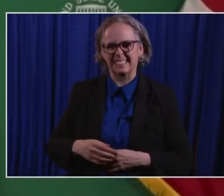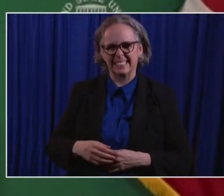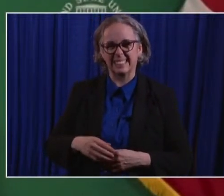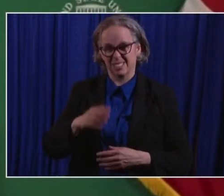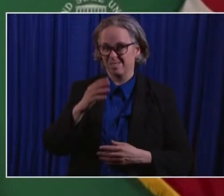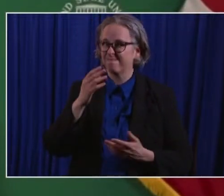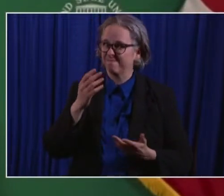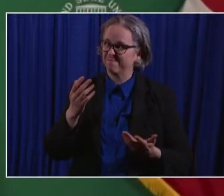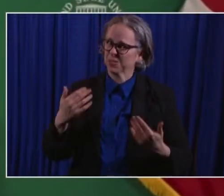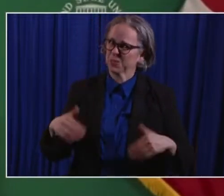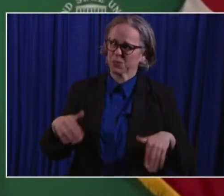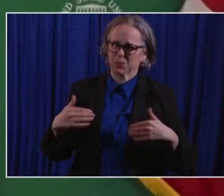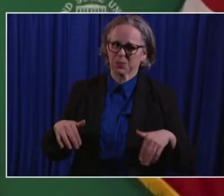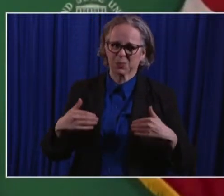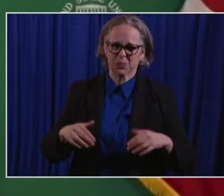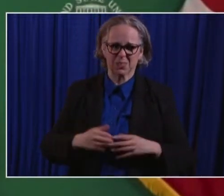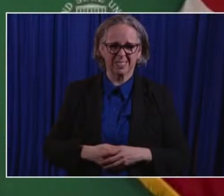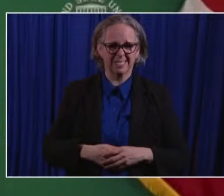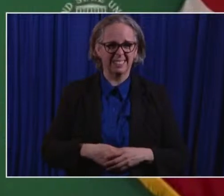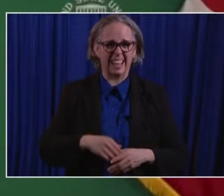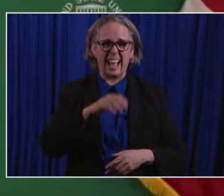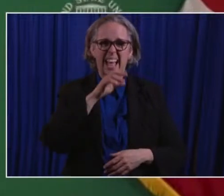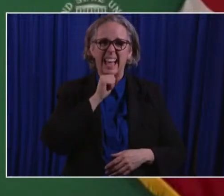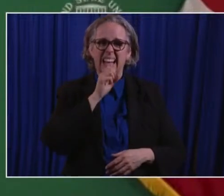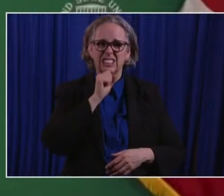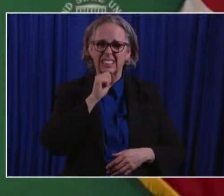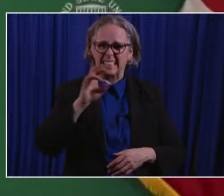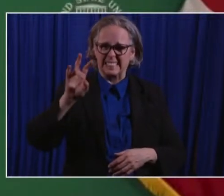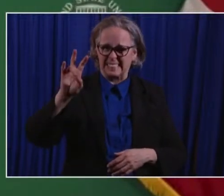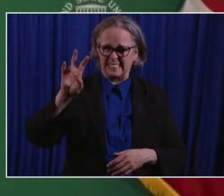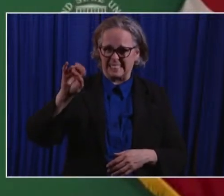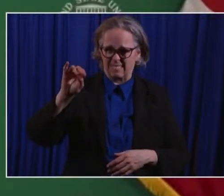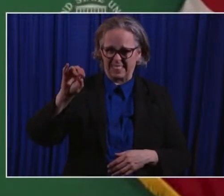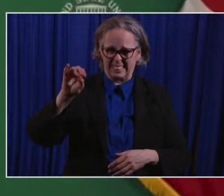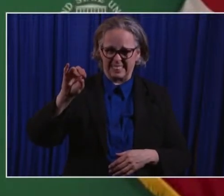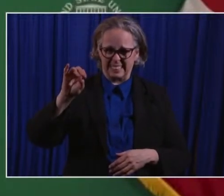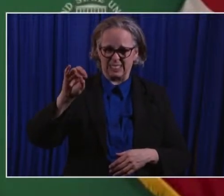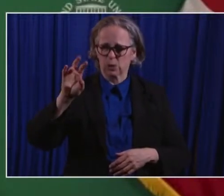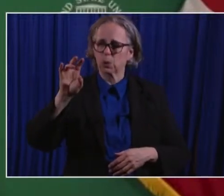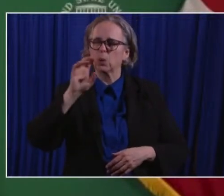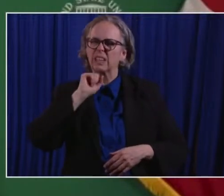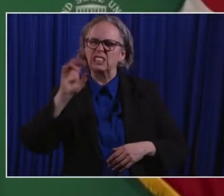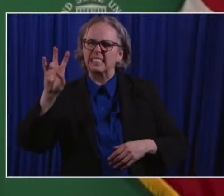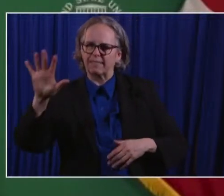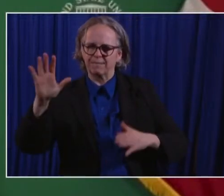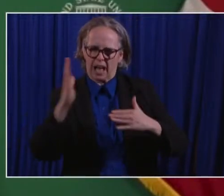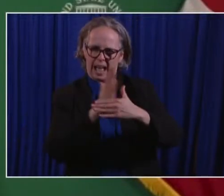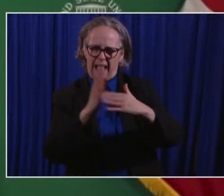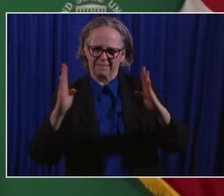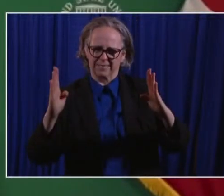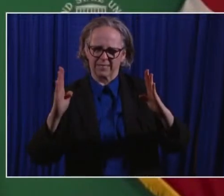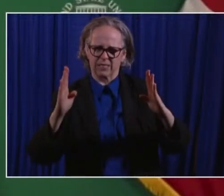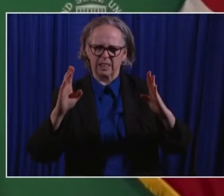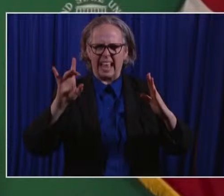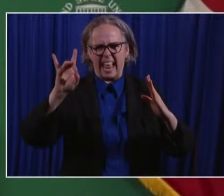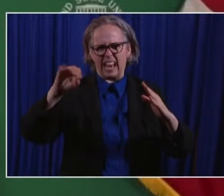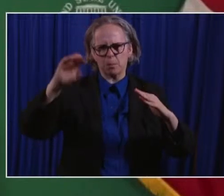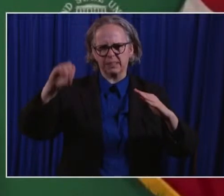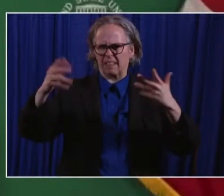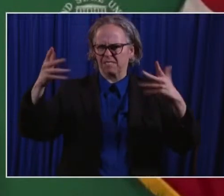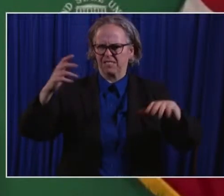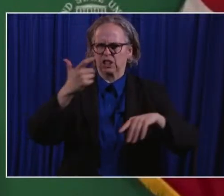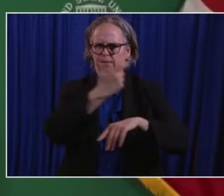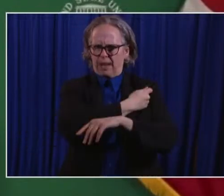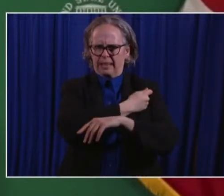fast approaching 80% for those 70 to 74. So we're doing very well with over 65. If you look at from 65